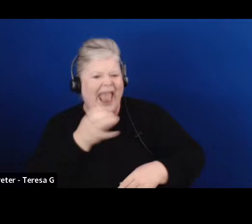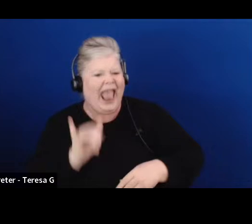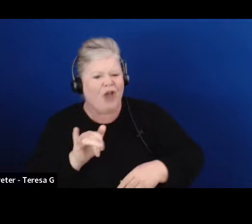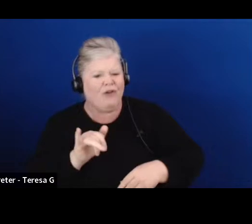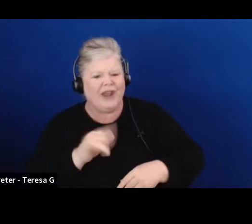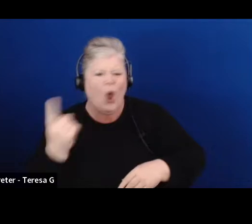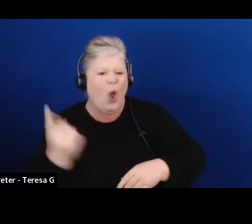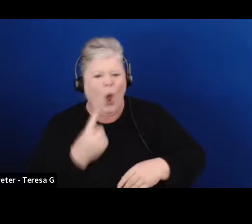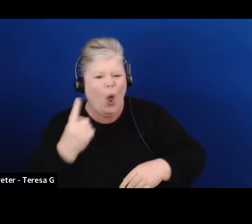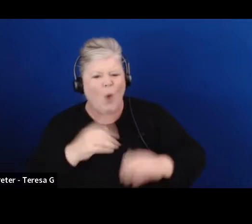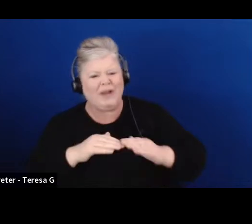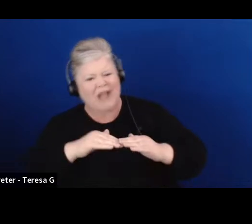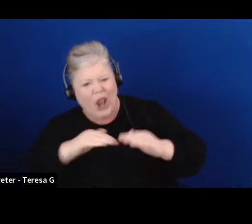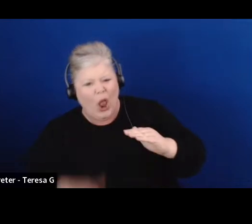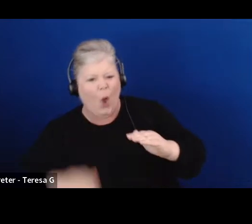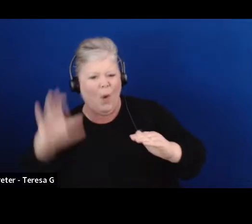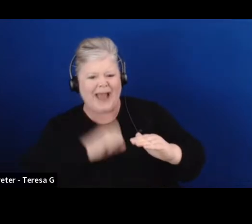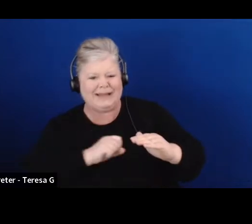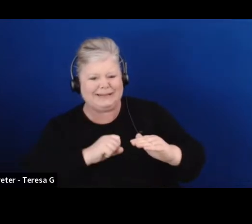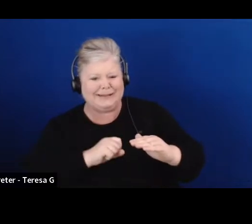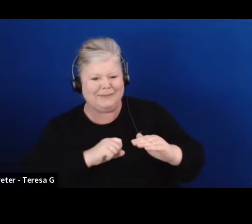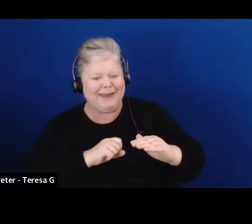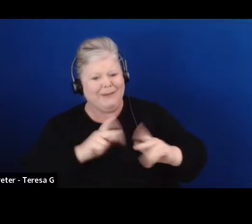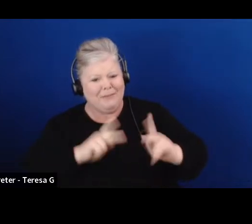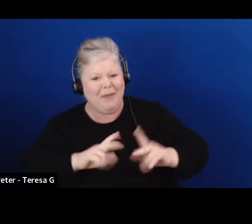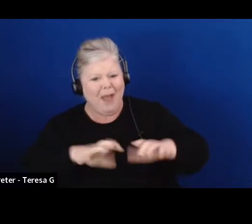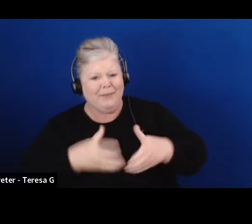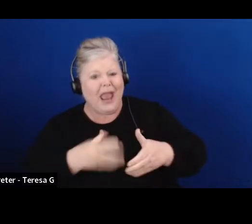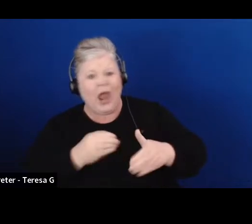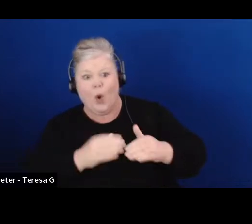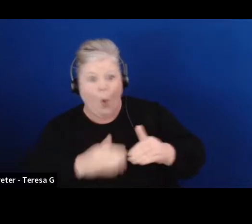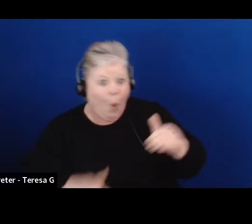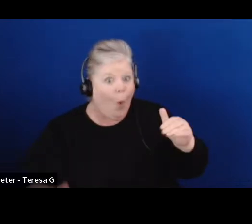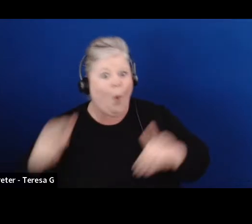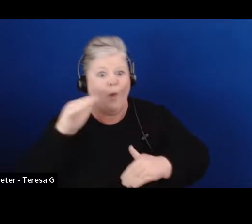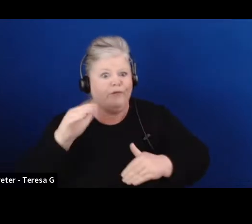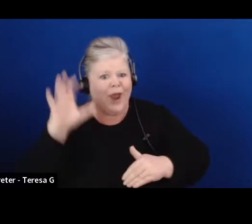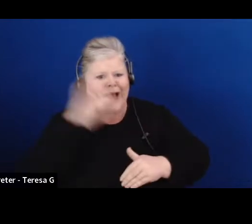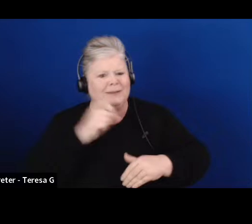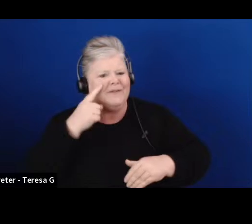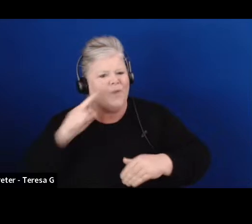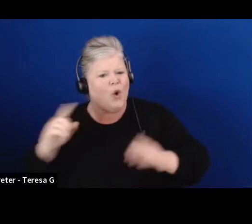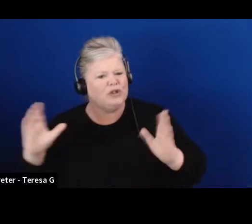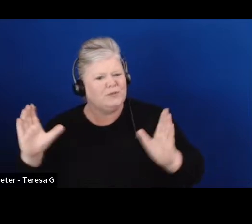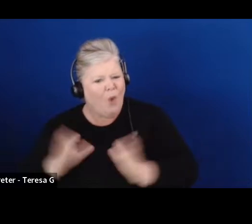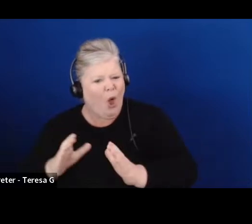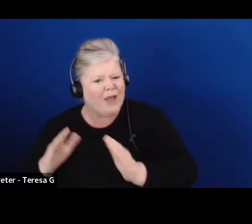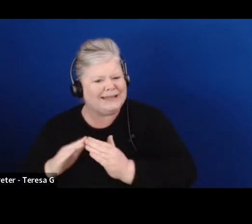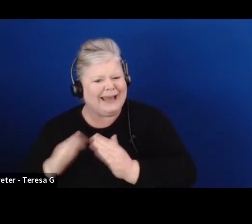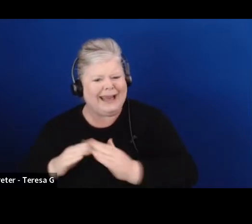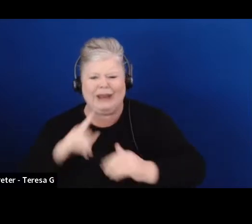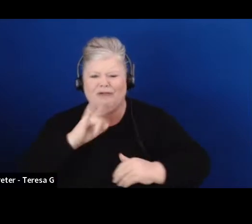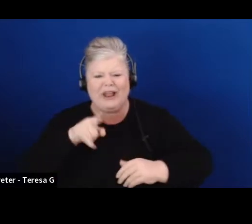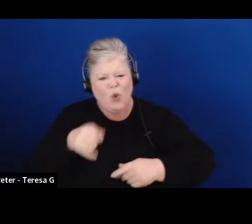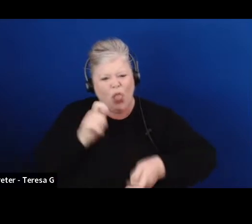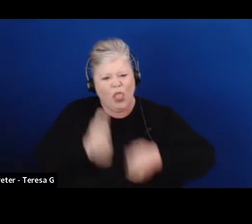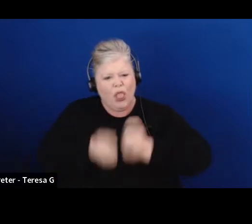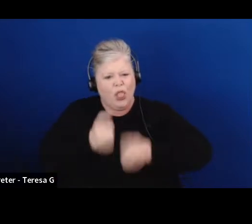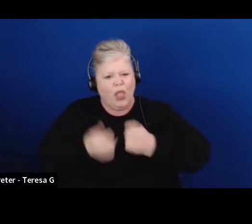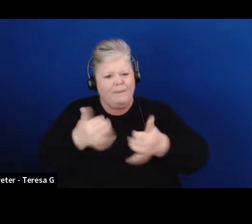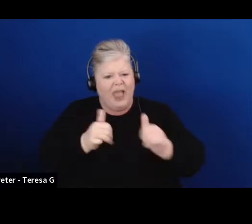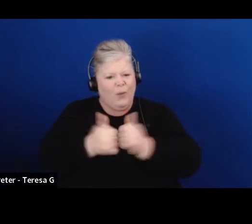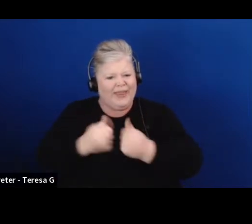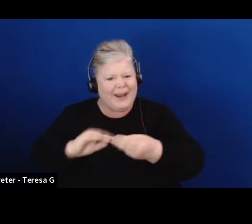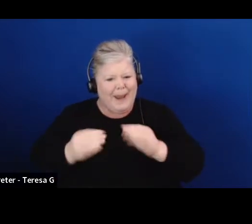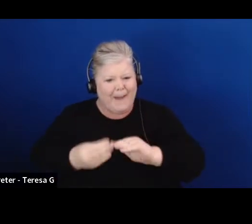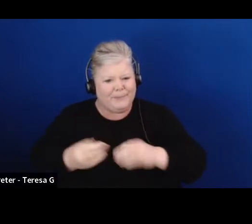our population and overestimate the population of the small cities. You're manipulating the numbers. You're giving our